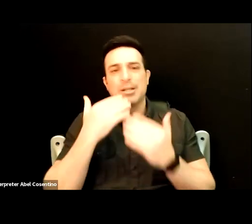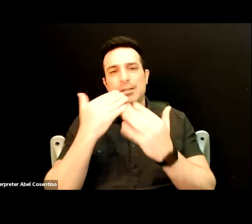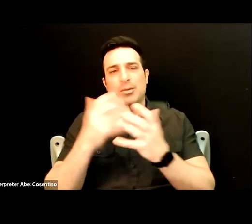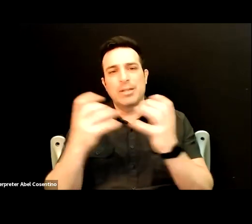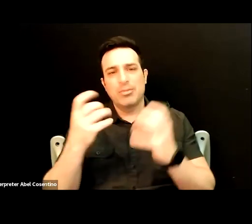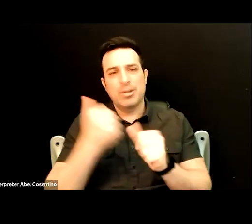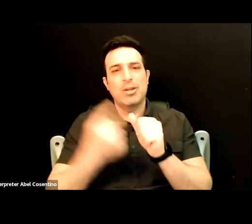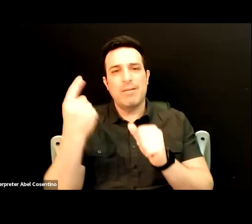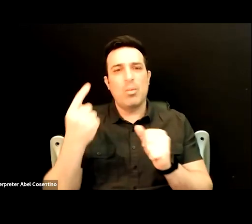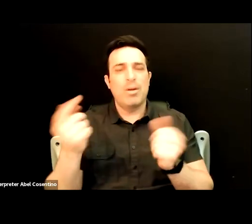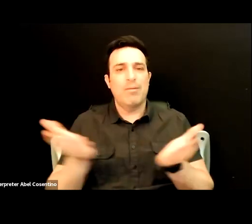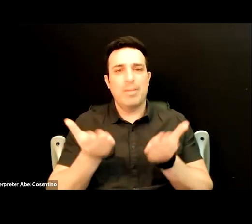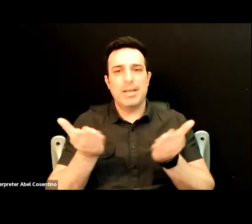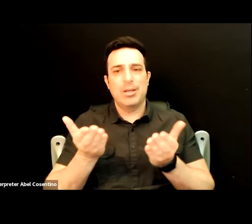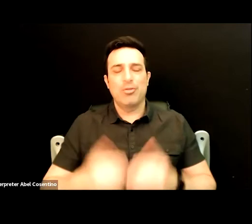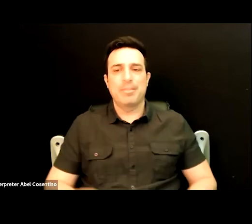everyone, for being here.